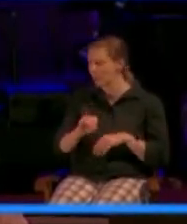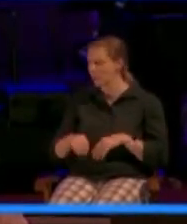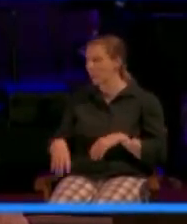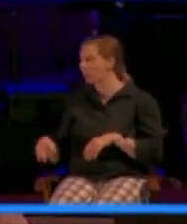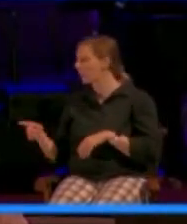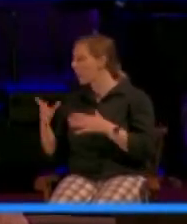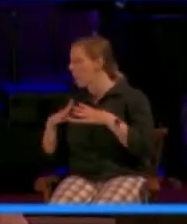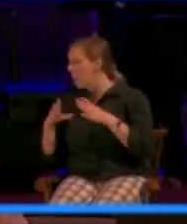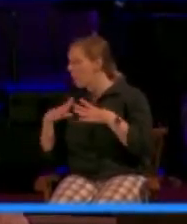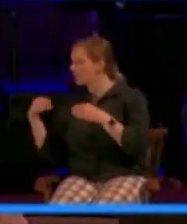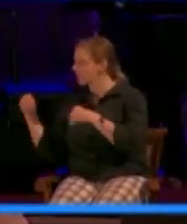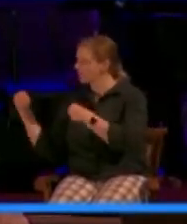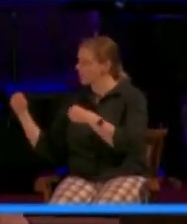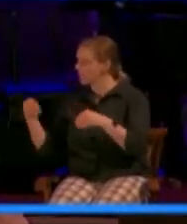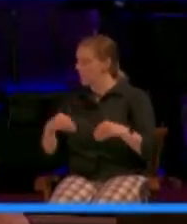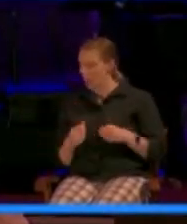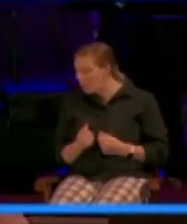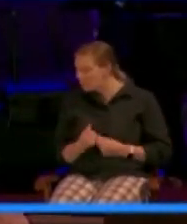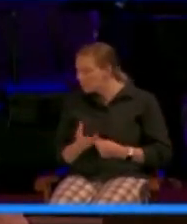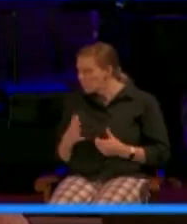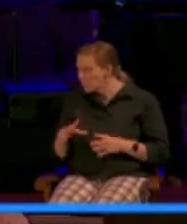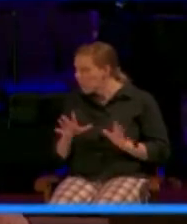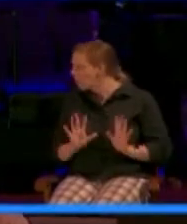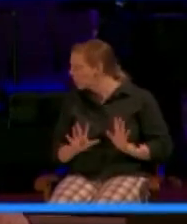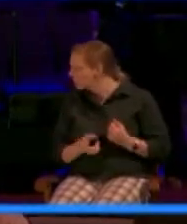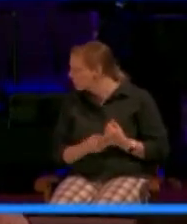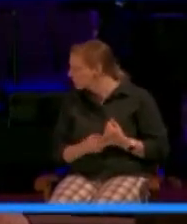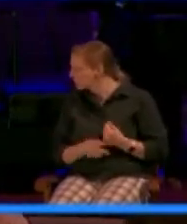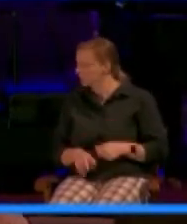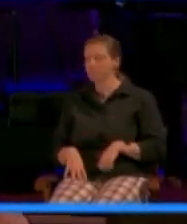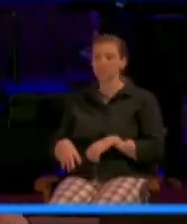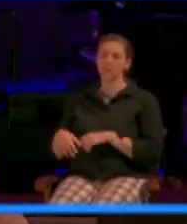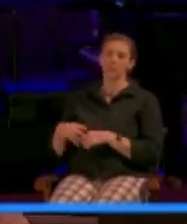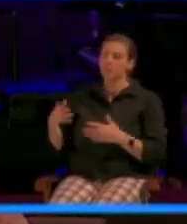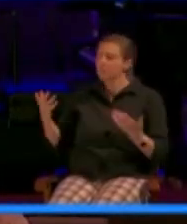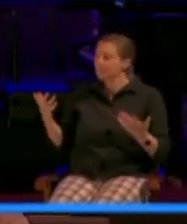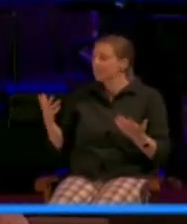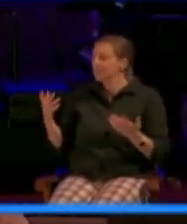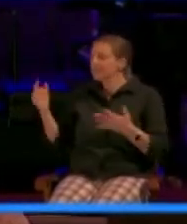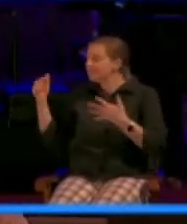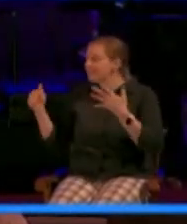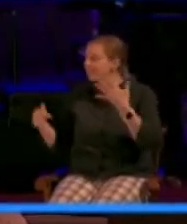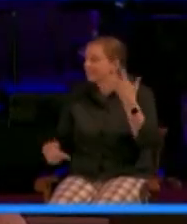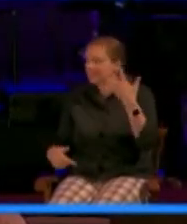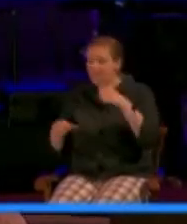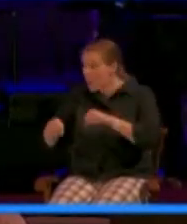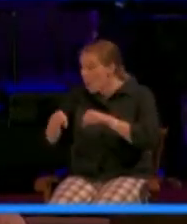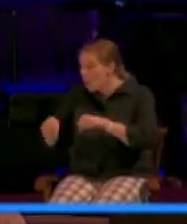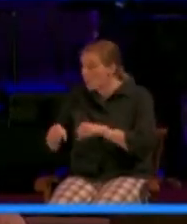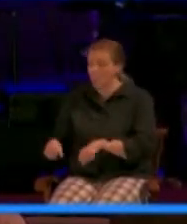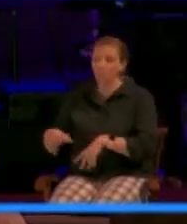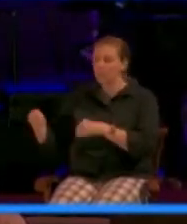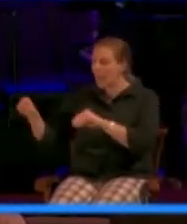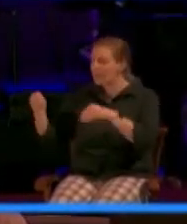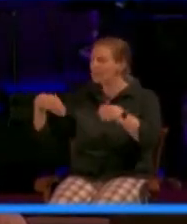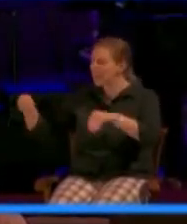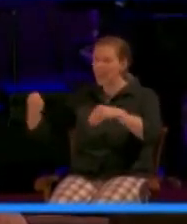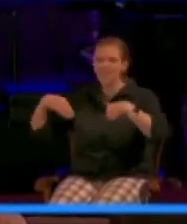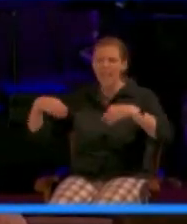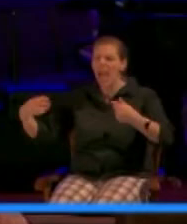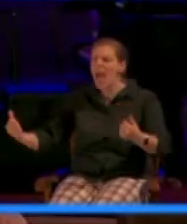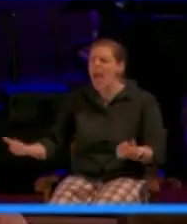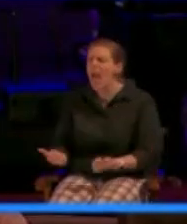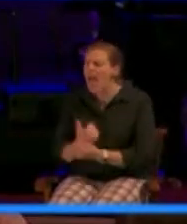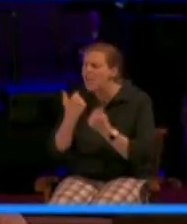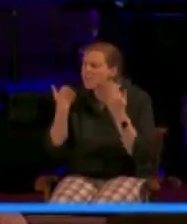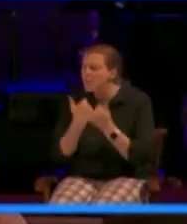these clothes. Got a bass boat, sells his bass boat. He sells everything he's got. That's the picture